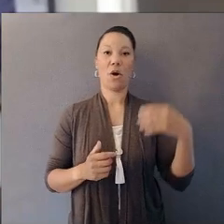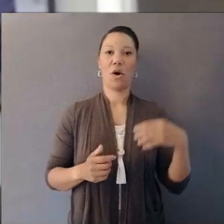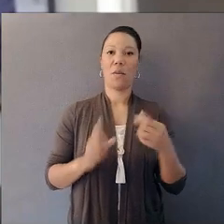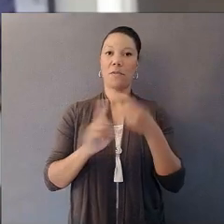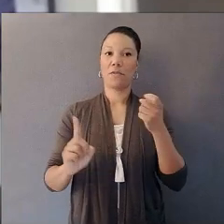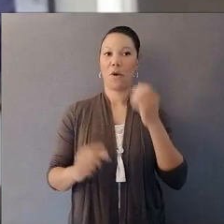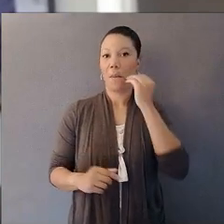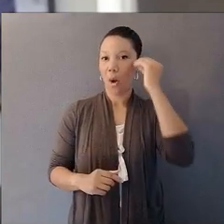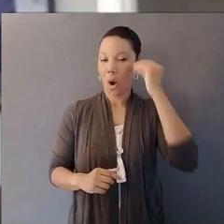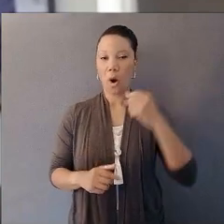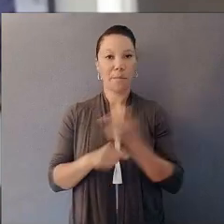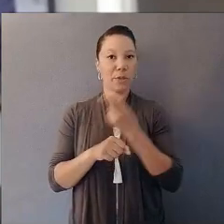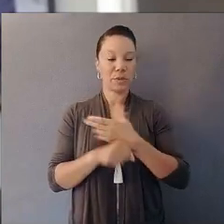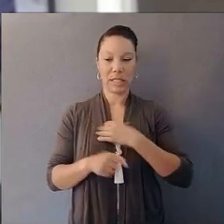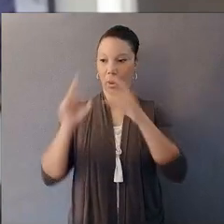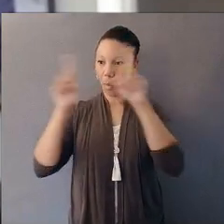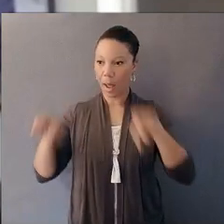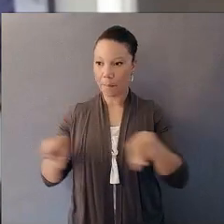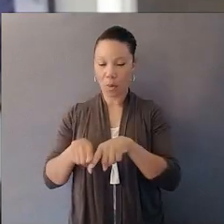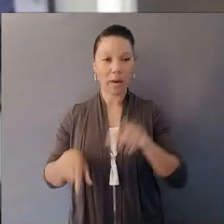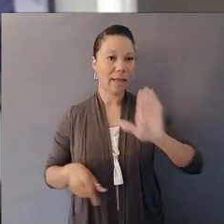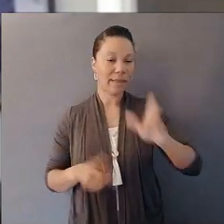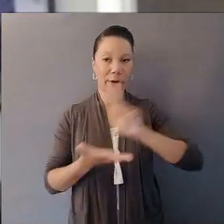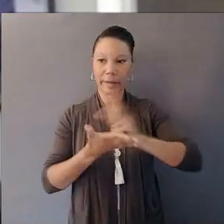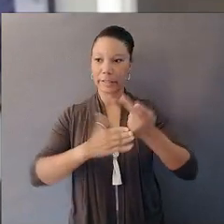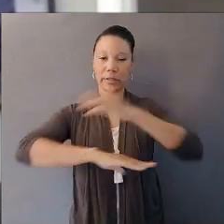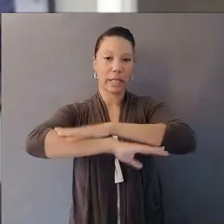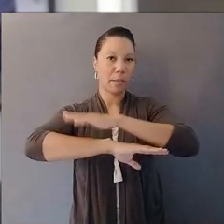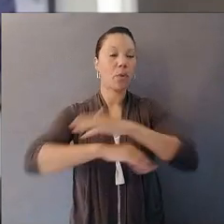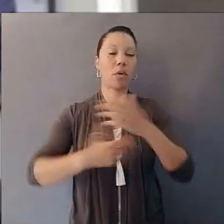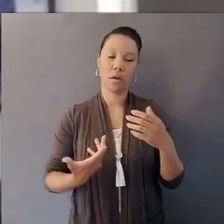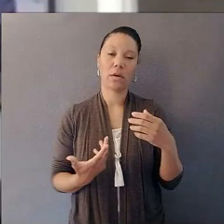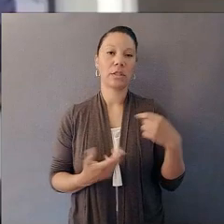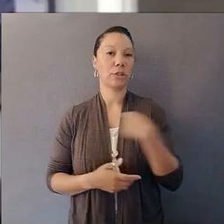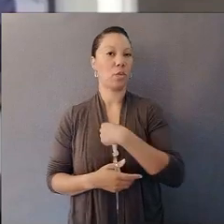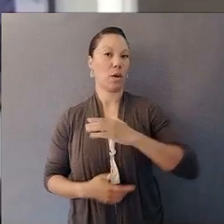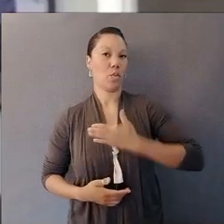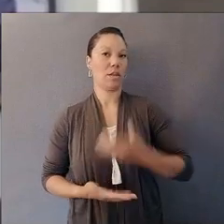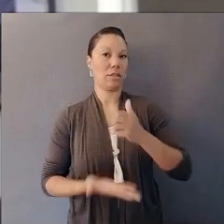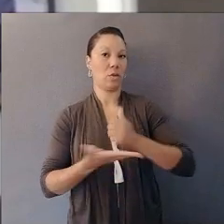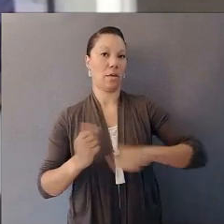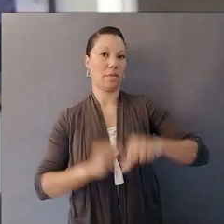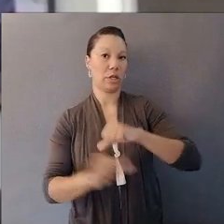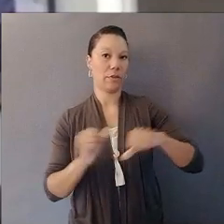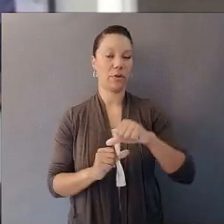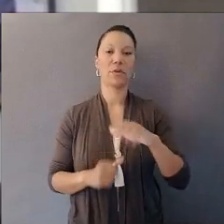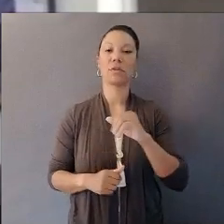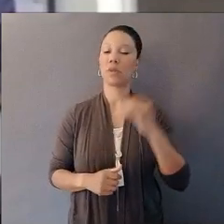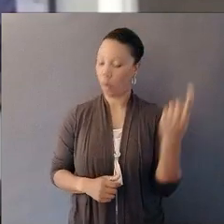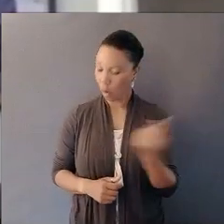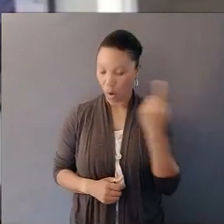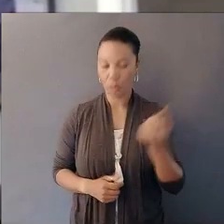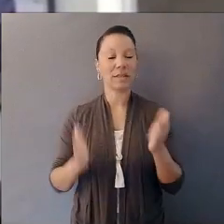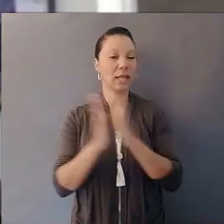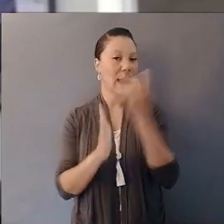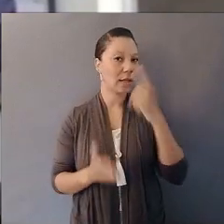kitchen table. The teachers want to help you as much as you want to learn everything. So I really encourage people to always ask for help and seek